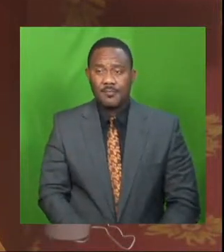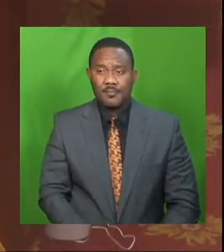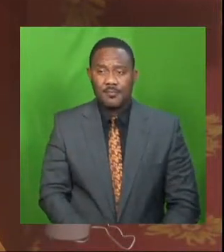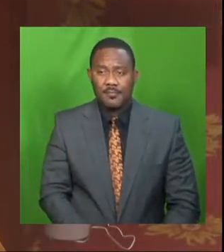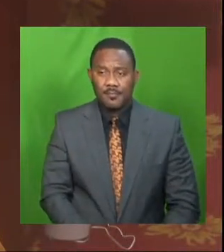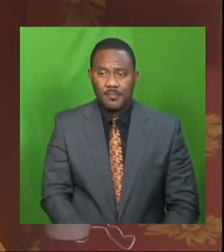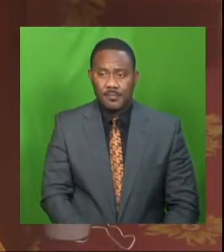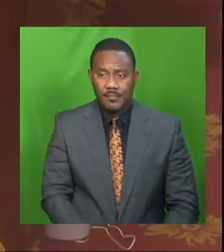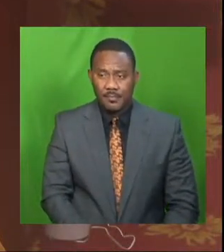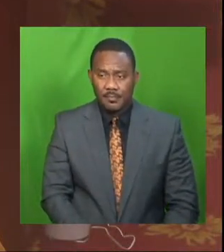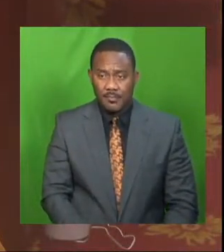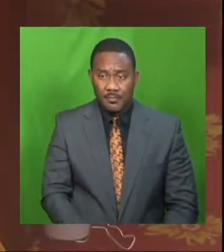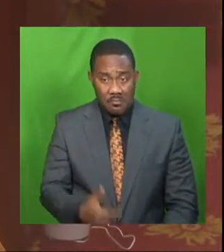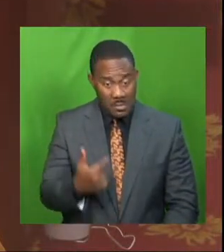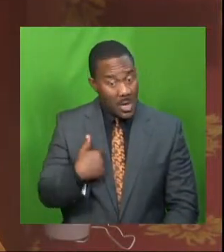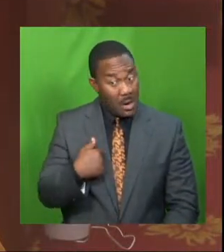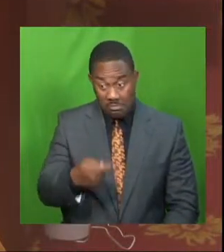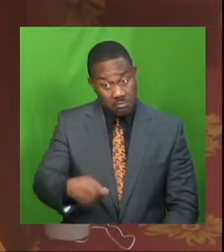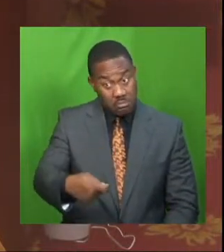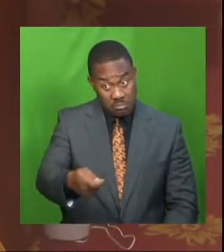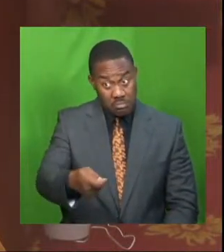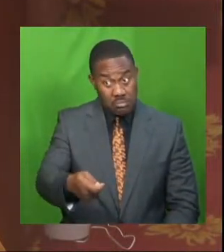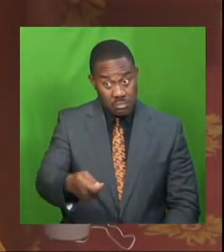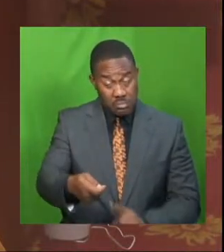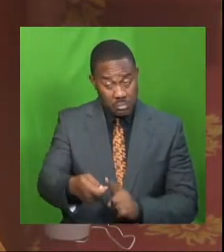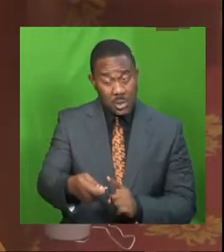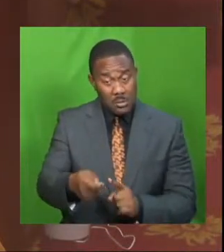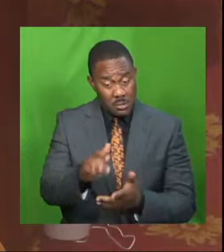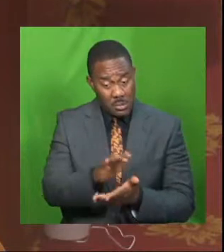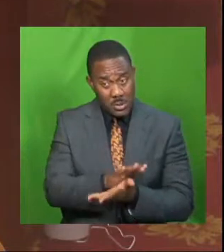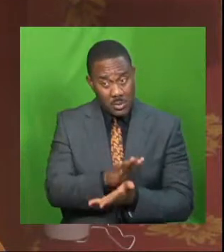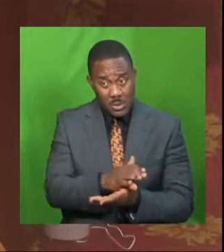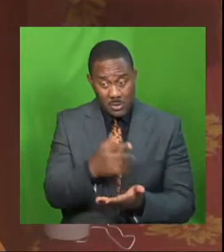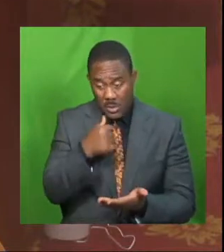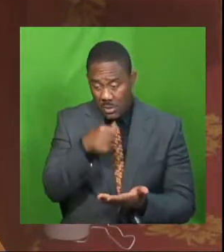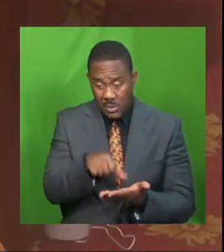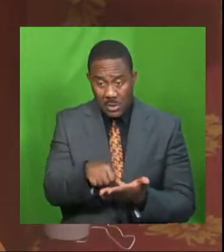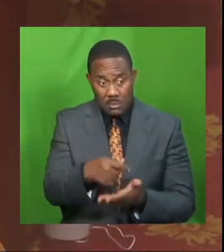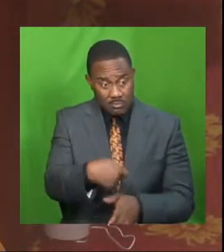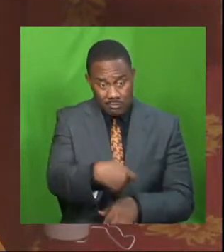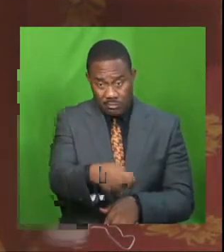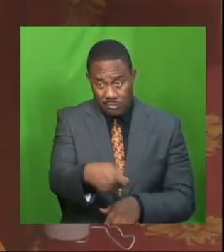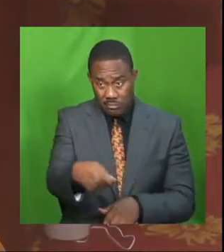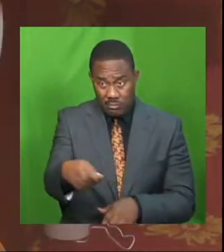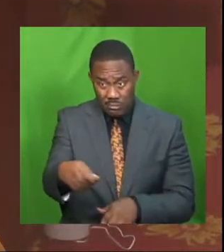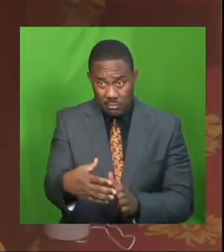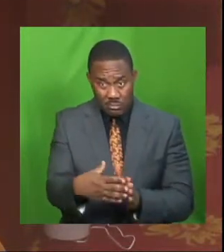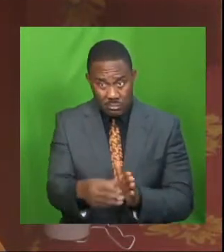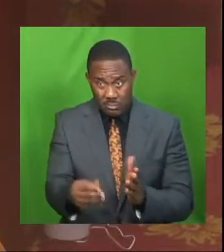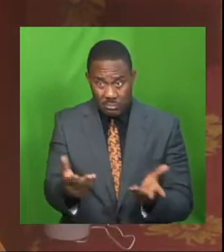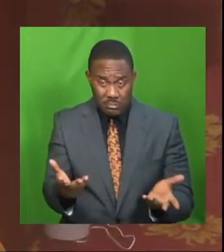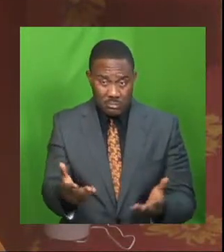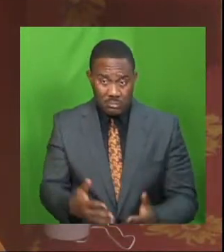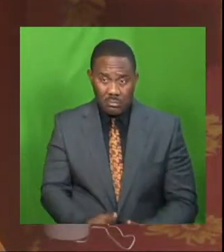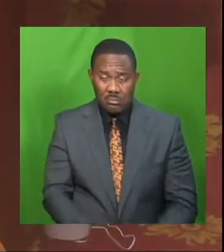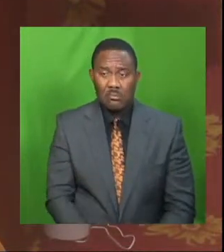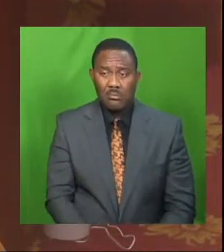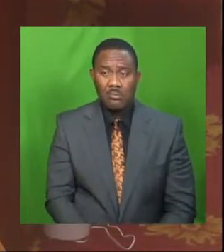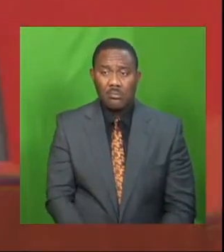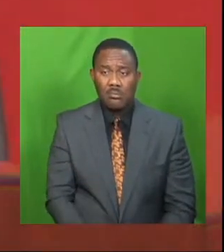of Record. I am happy to make available to the House a copy of the letter as I have it here, and a copy of the contract as well. Very Thank well. you, Mr.